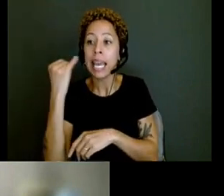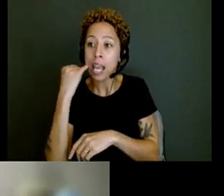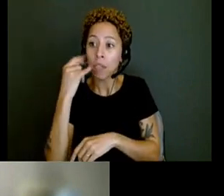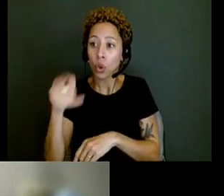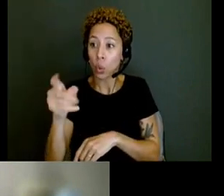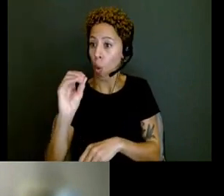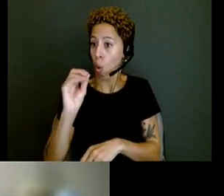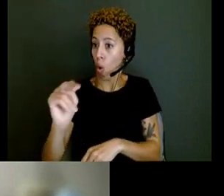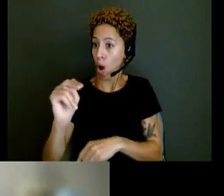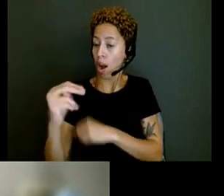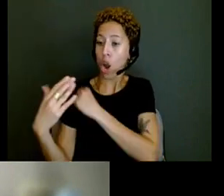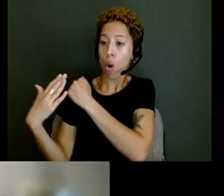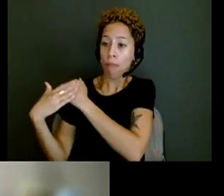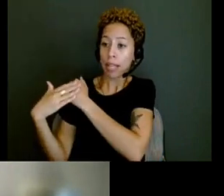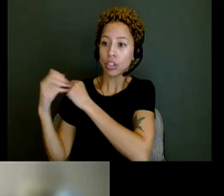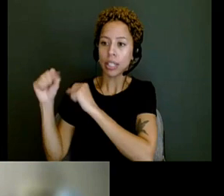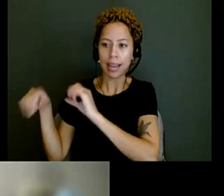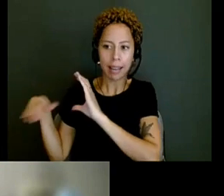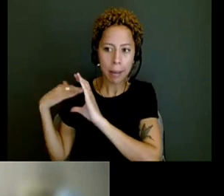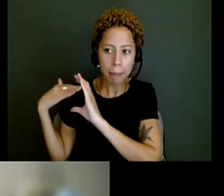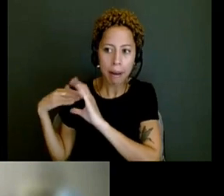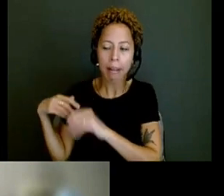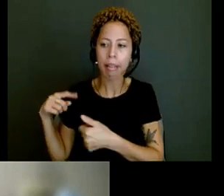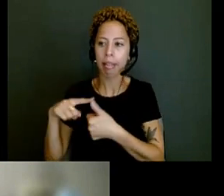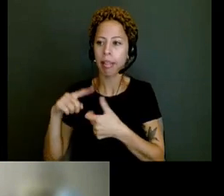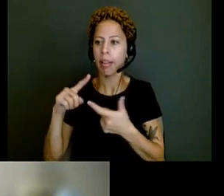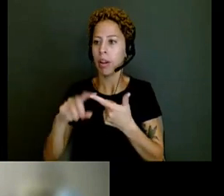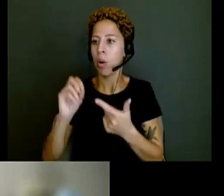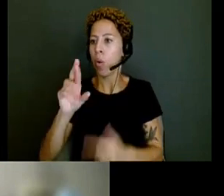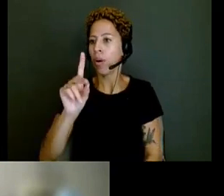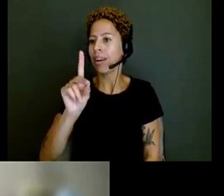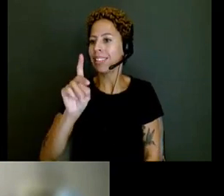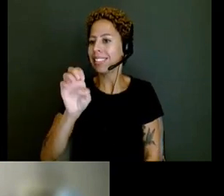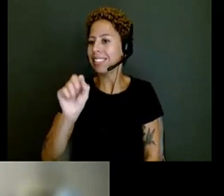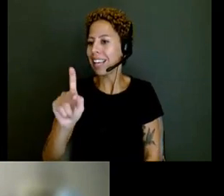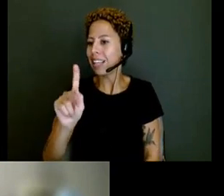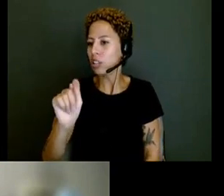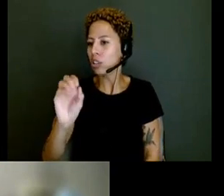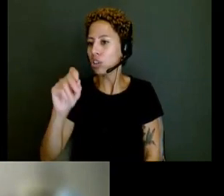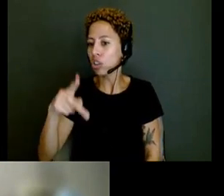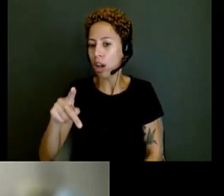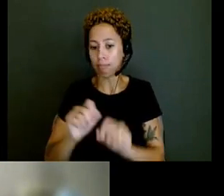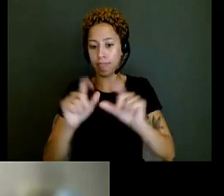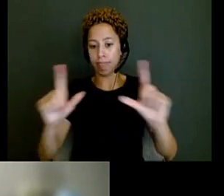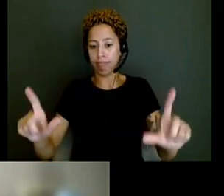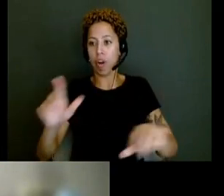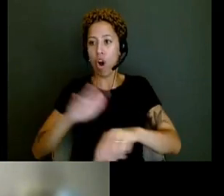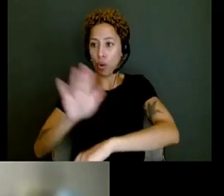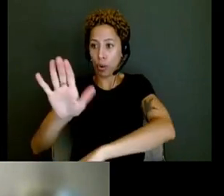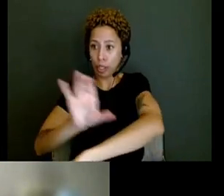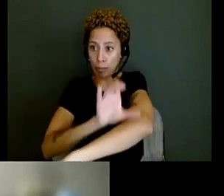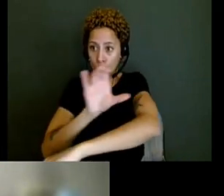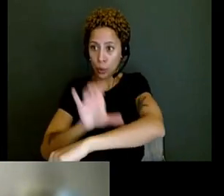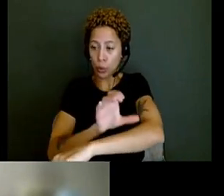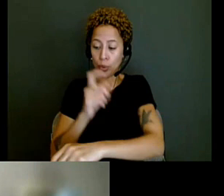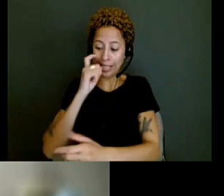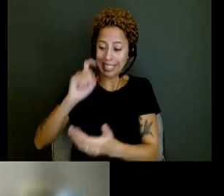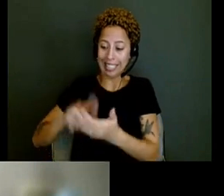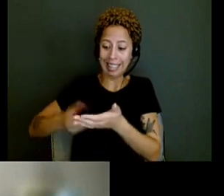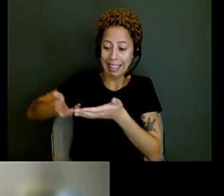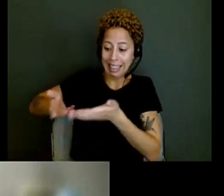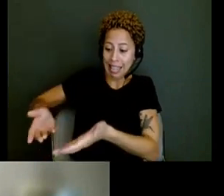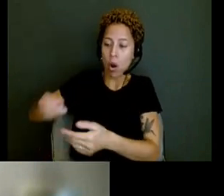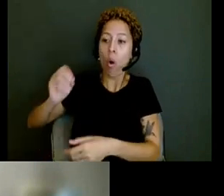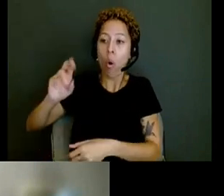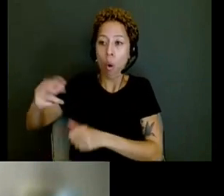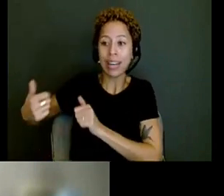by email. You can get a desktop notification, which will float out from the right side of your screen. And you can also receive notifications by text message.